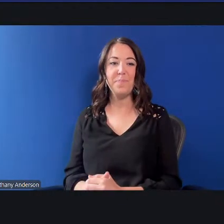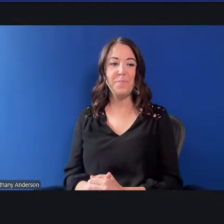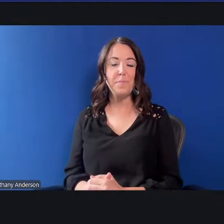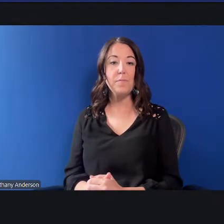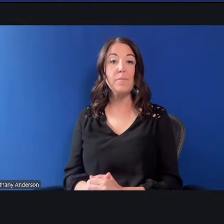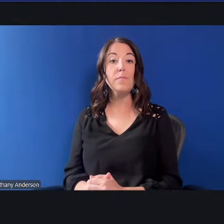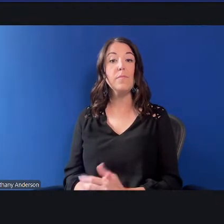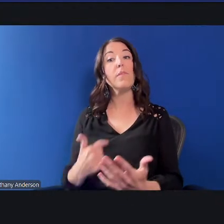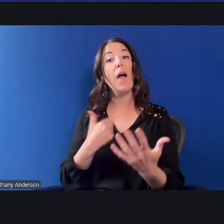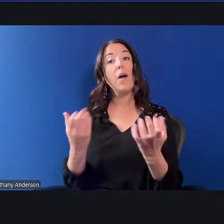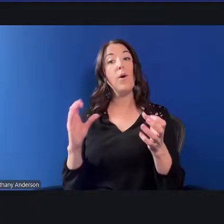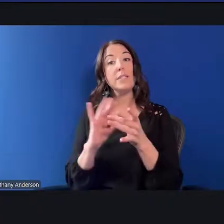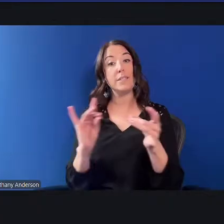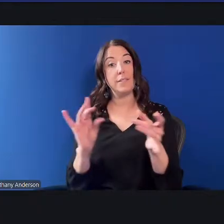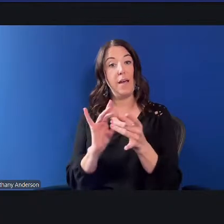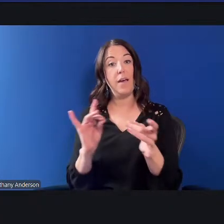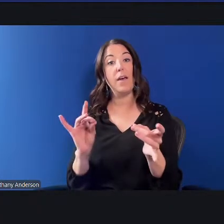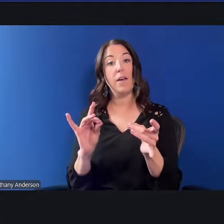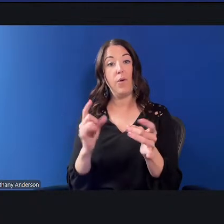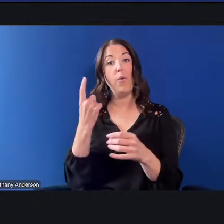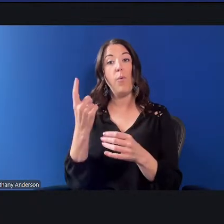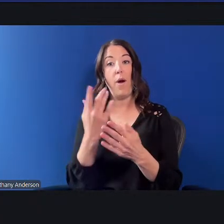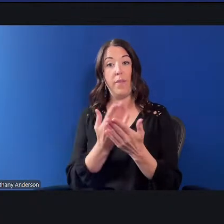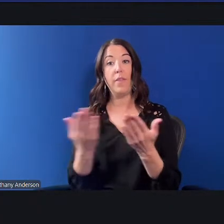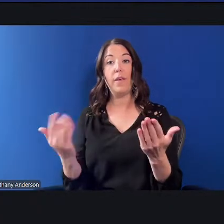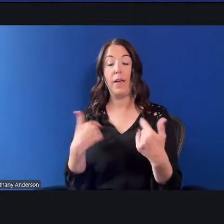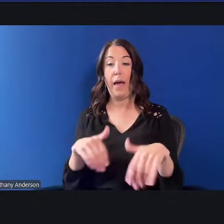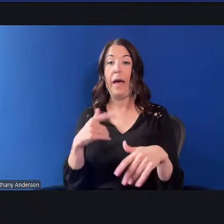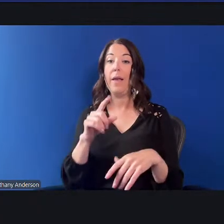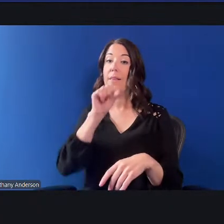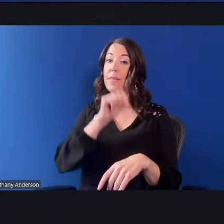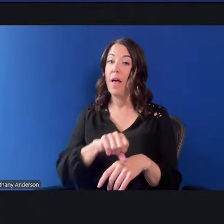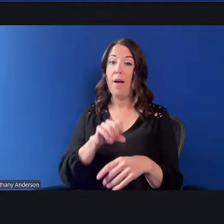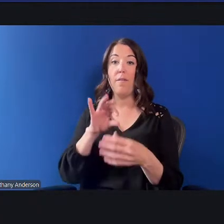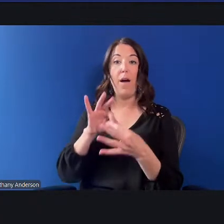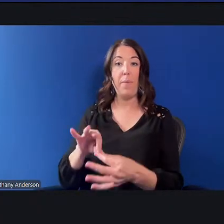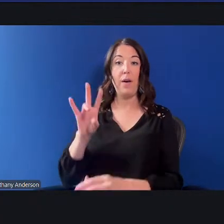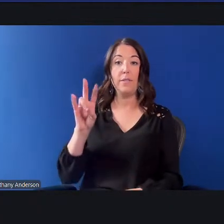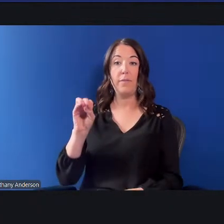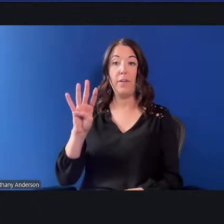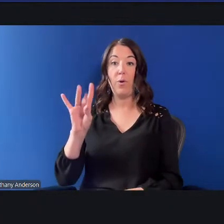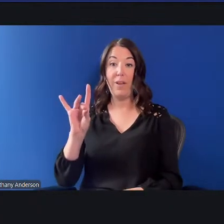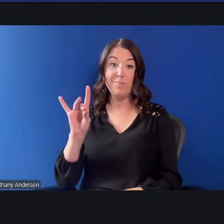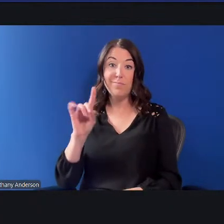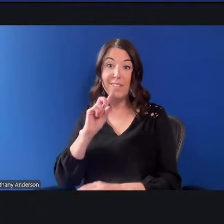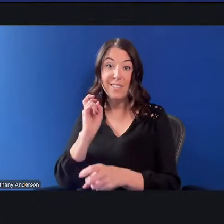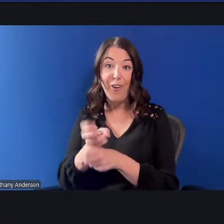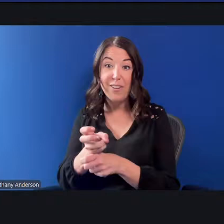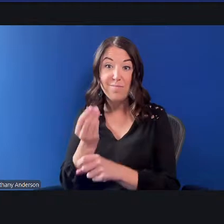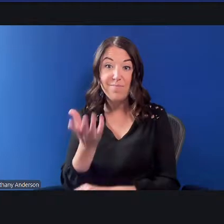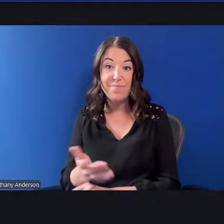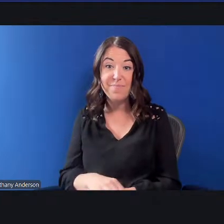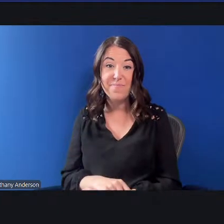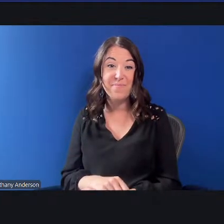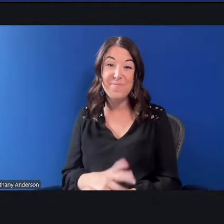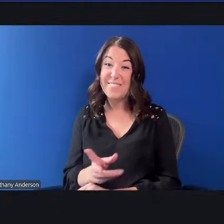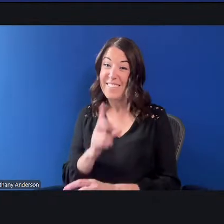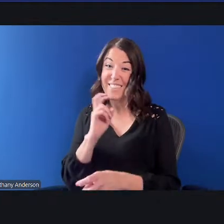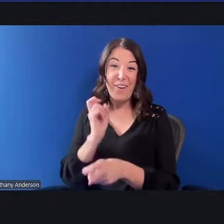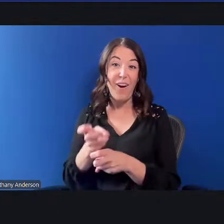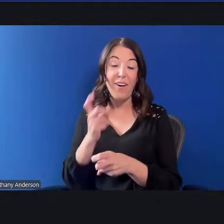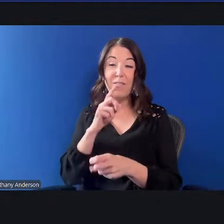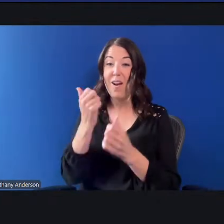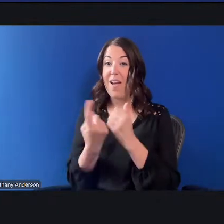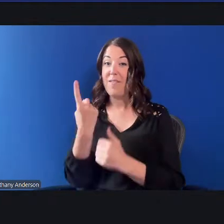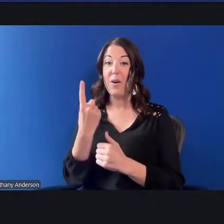First, I just want to say that one of the things that I loved about 7048 is that it's hard. And it's hard for everyone who